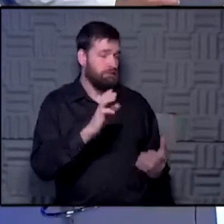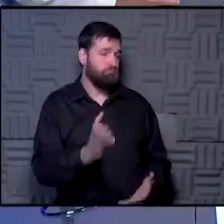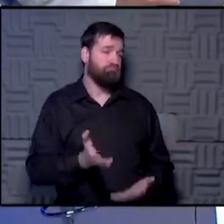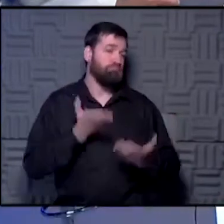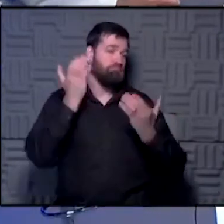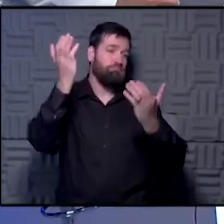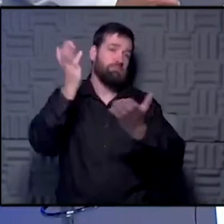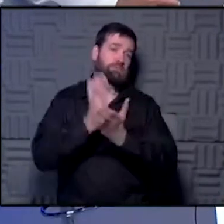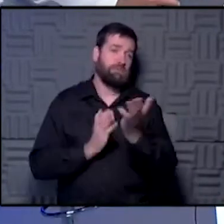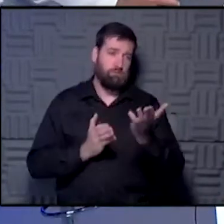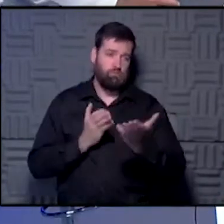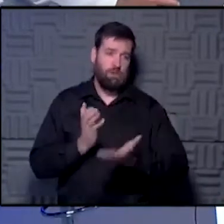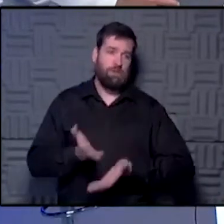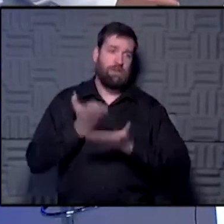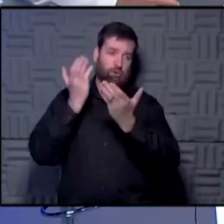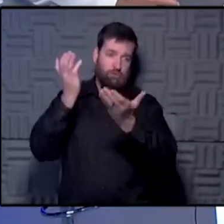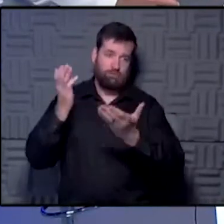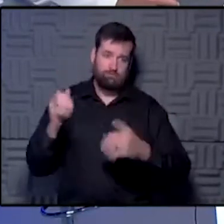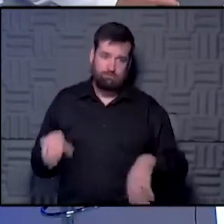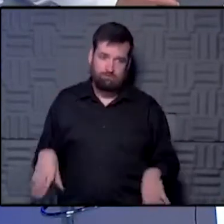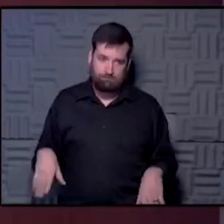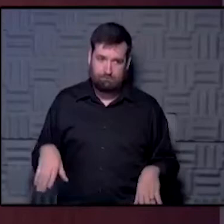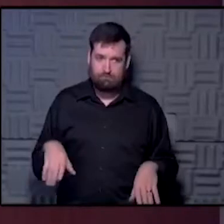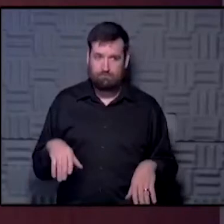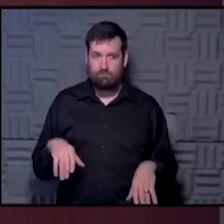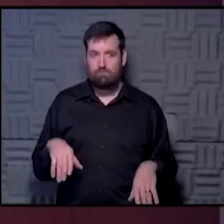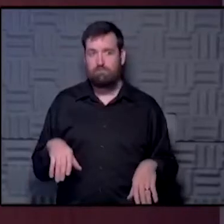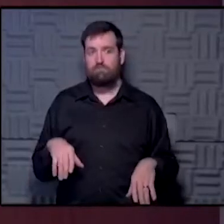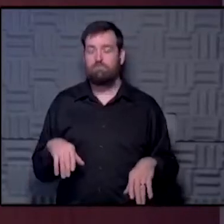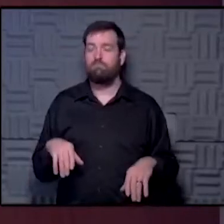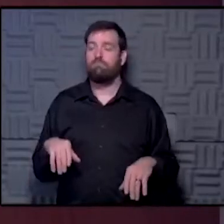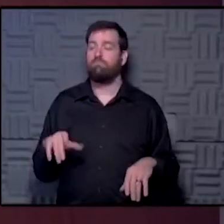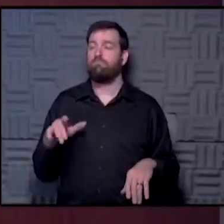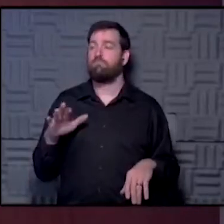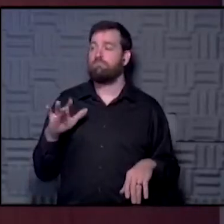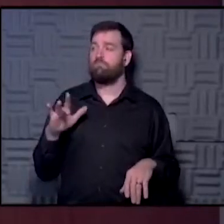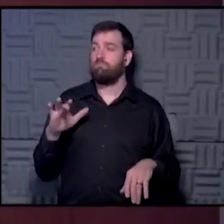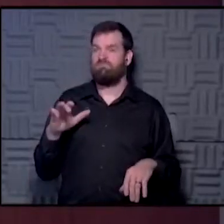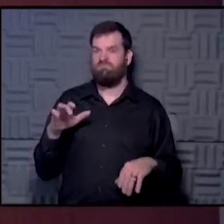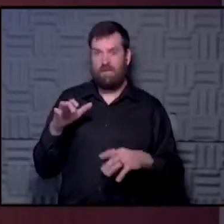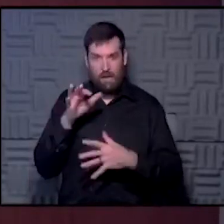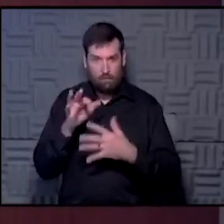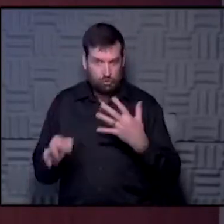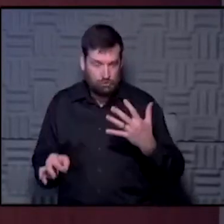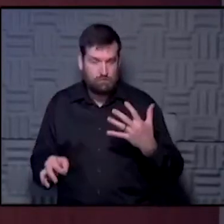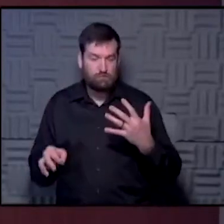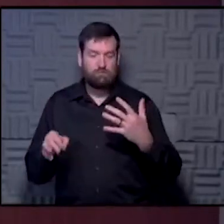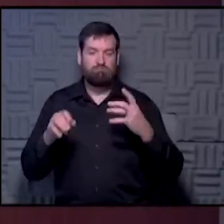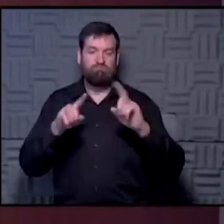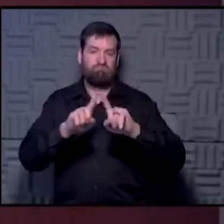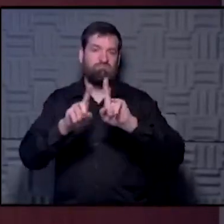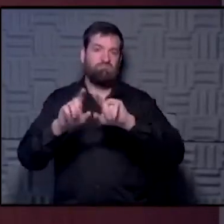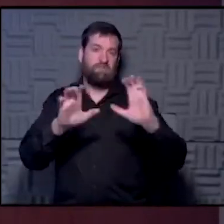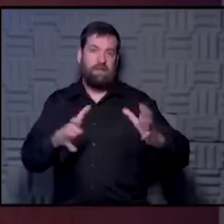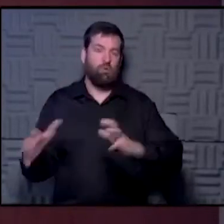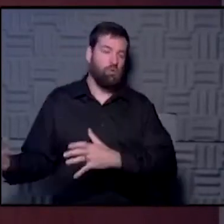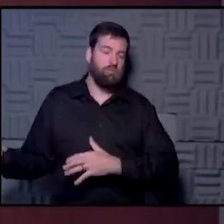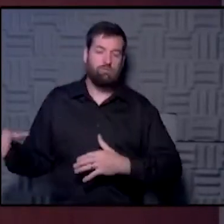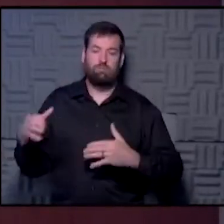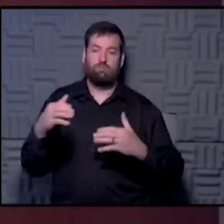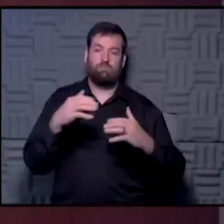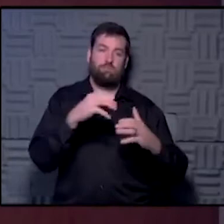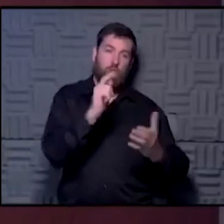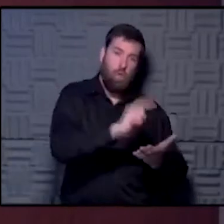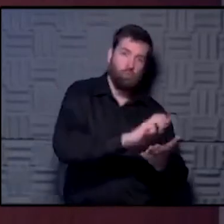some recommendations, and it's really what they've laid out are kind of options in different categories of risk, so low risk, medium risk, and